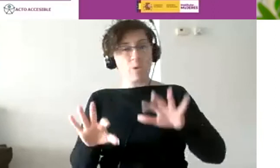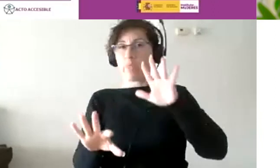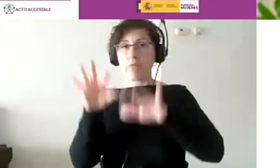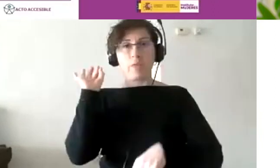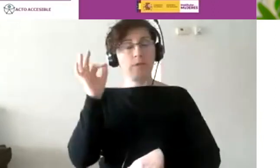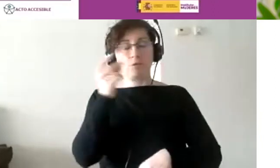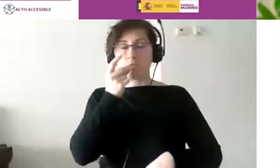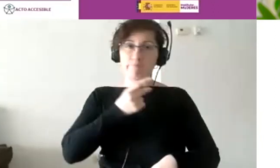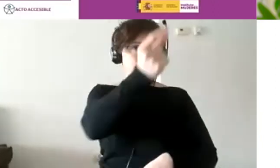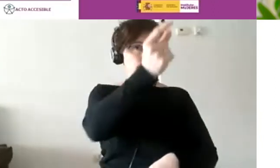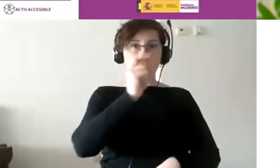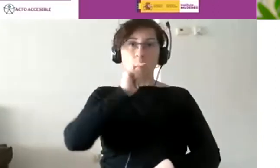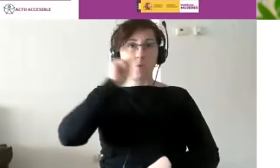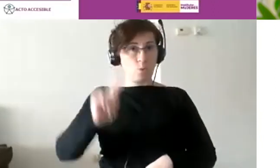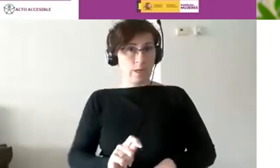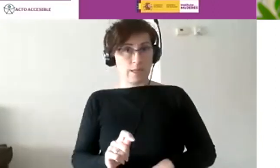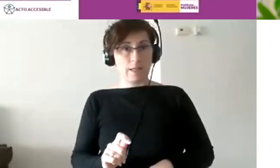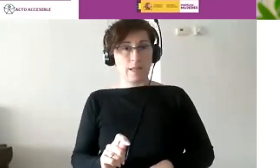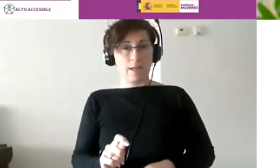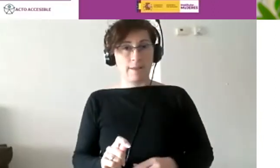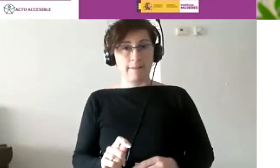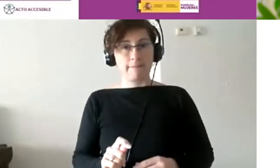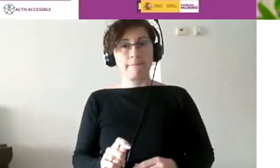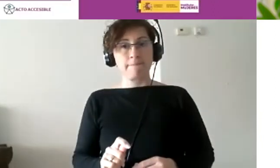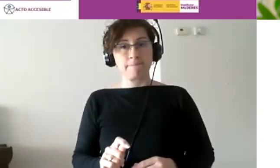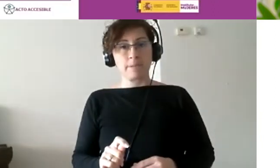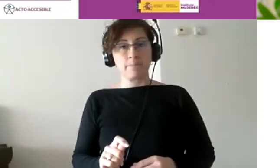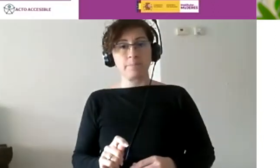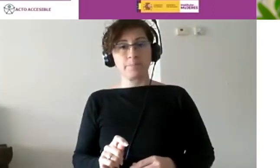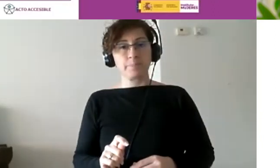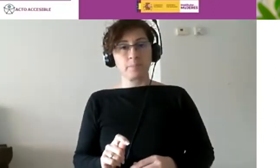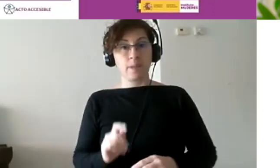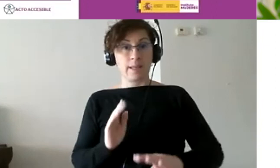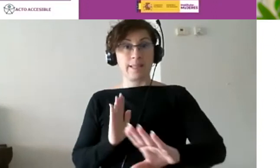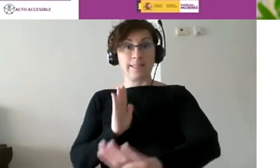Poland, they said that the guys, like